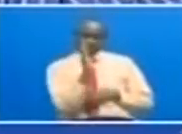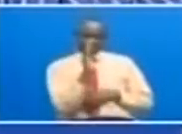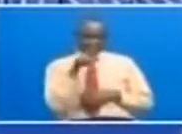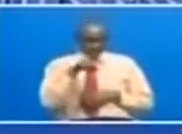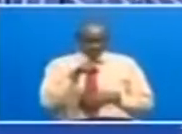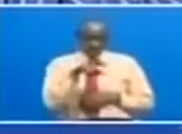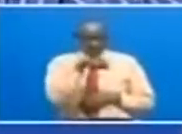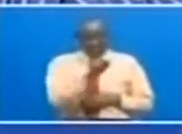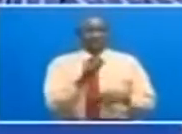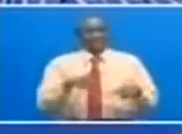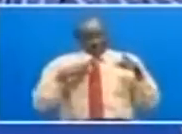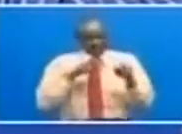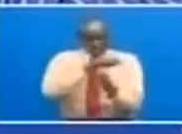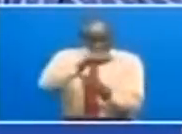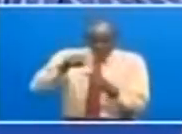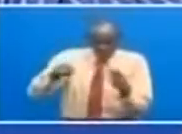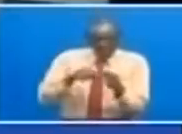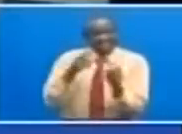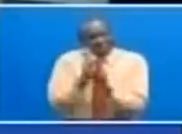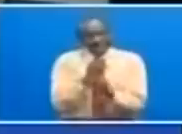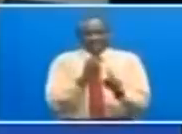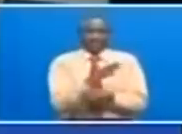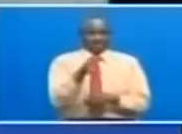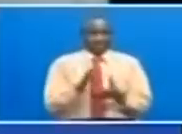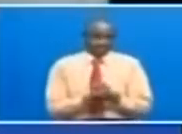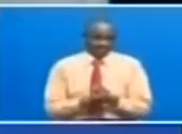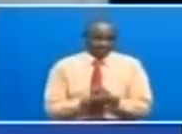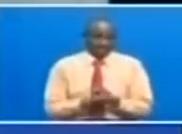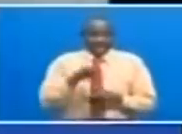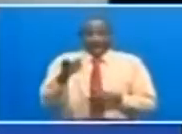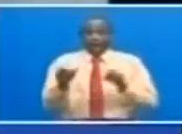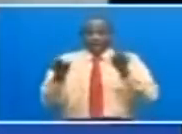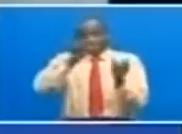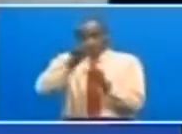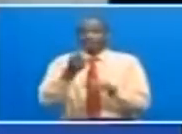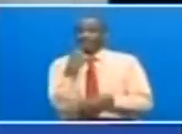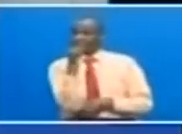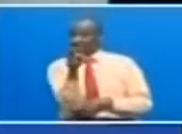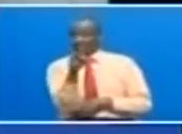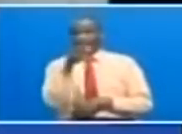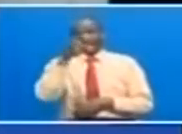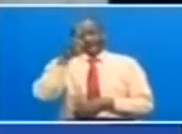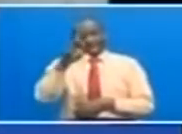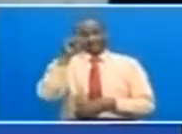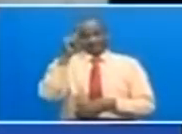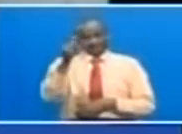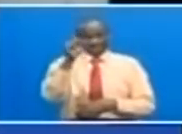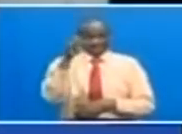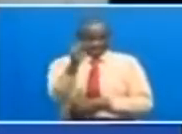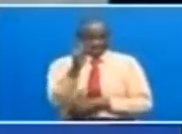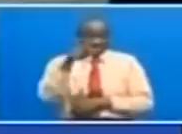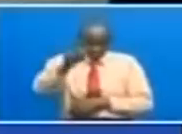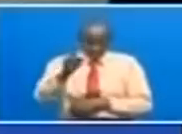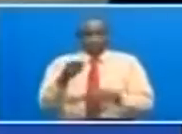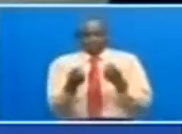very complex. It has many different stages. An experimental vaccine, RTSS, developed by the drugs